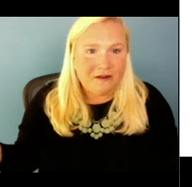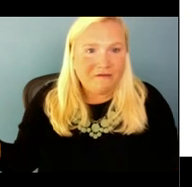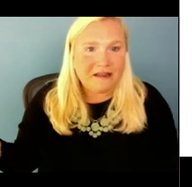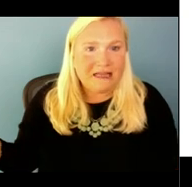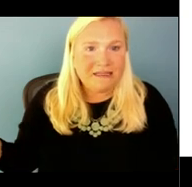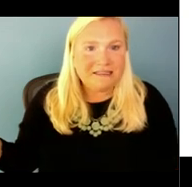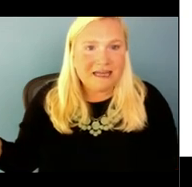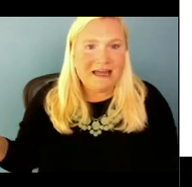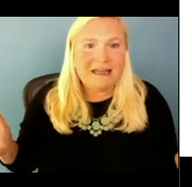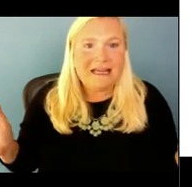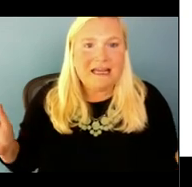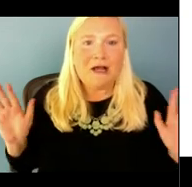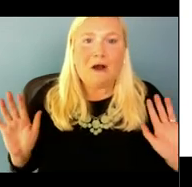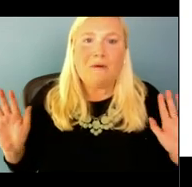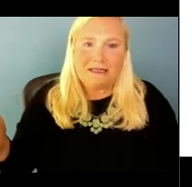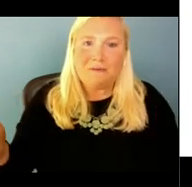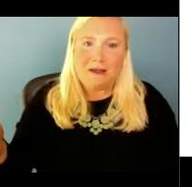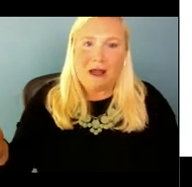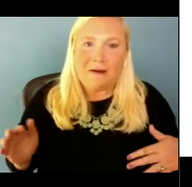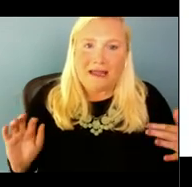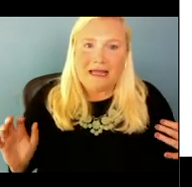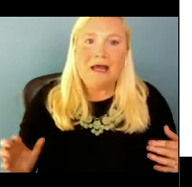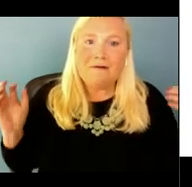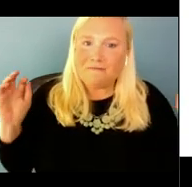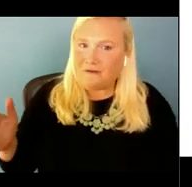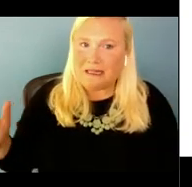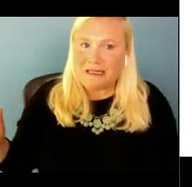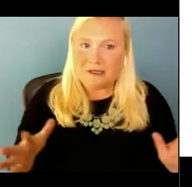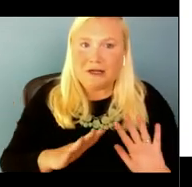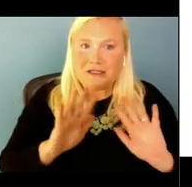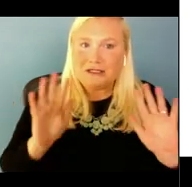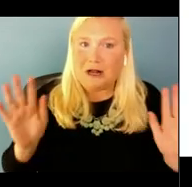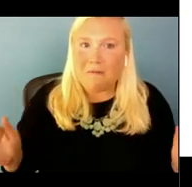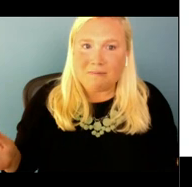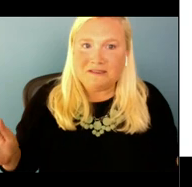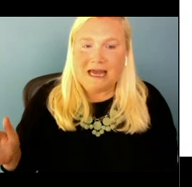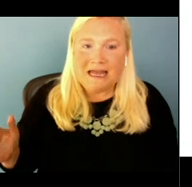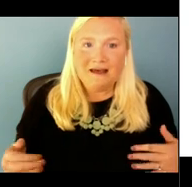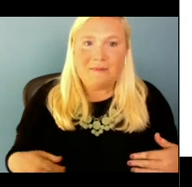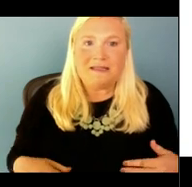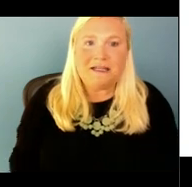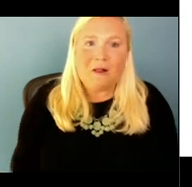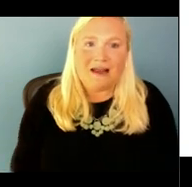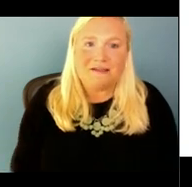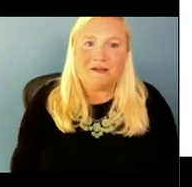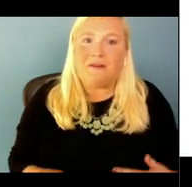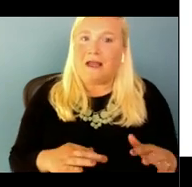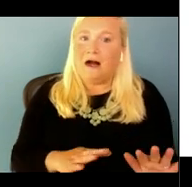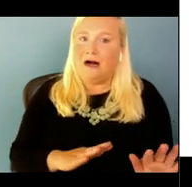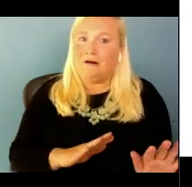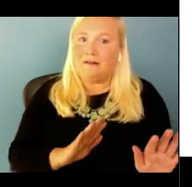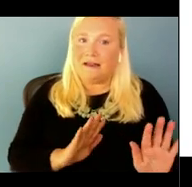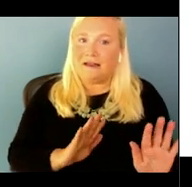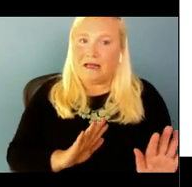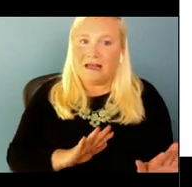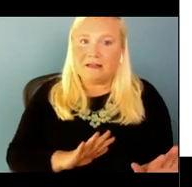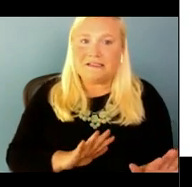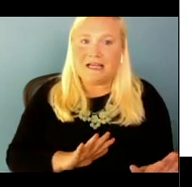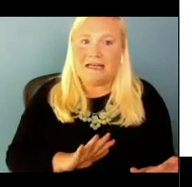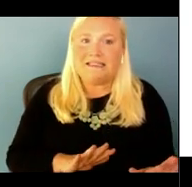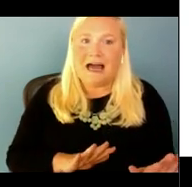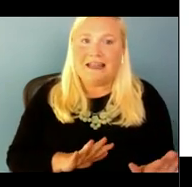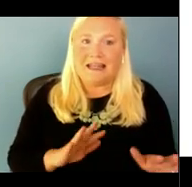can share their feelings. I think going into it knowing feelings are going to show up today makes it a lot easier than like, oh, like